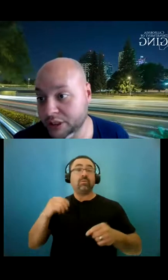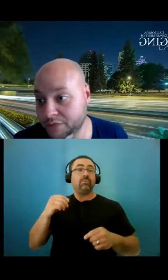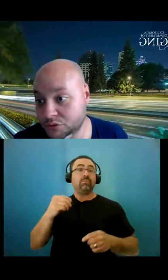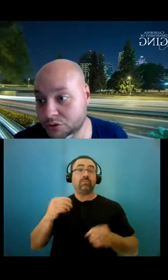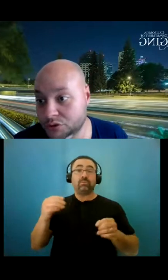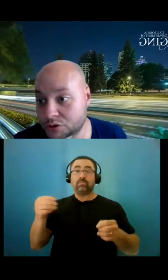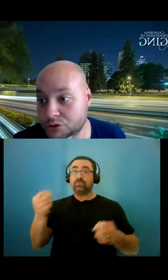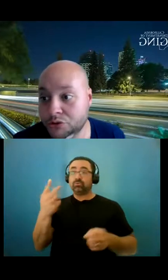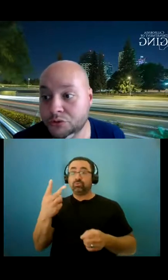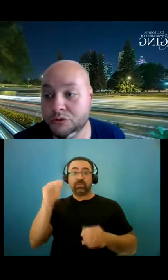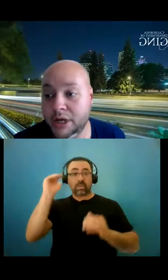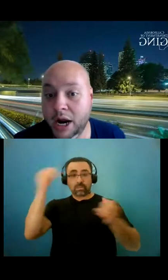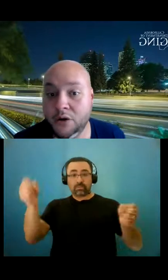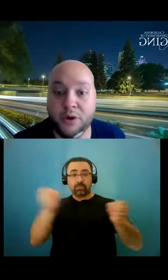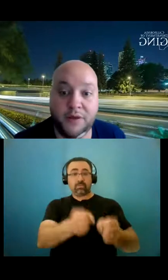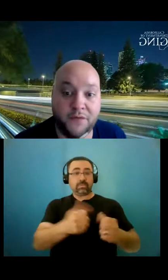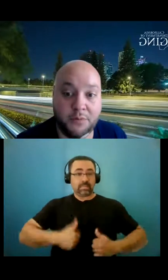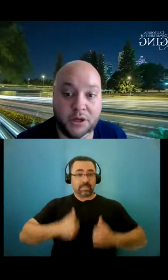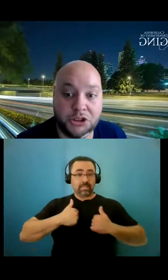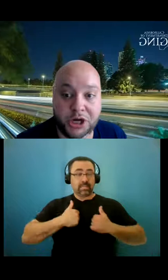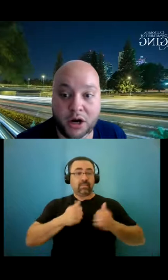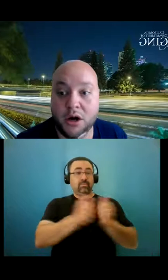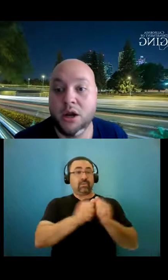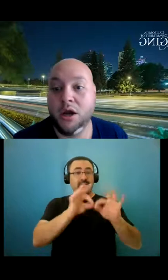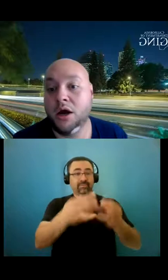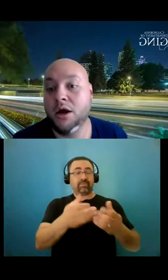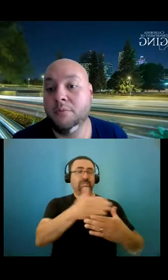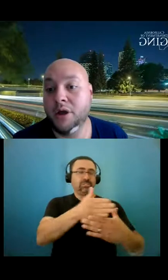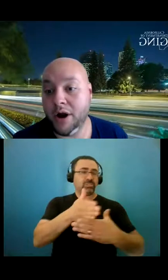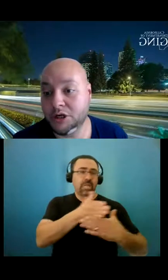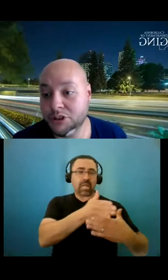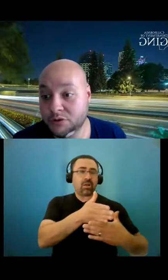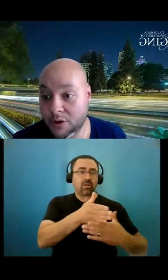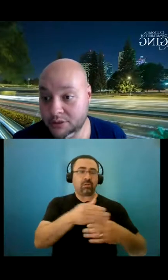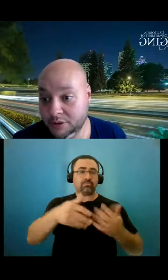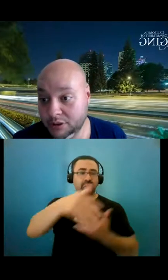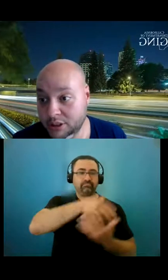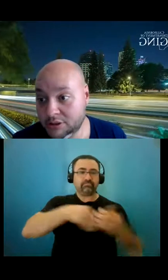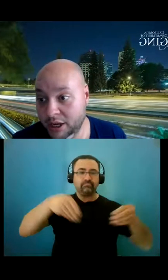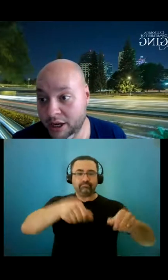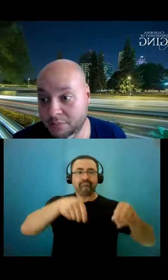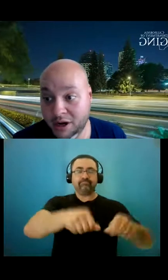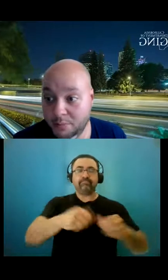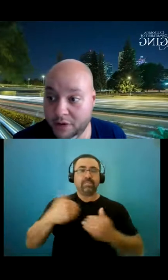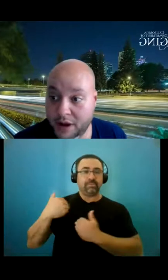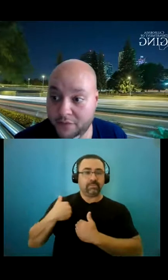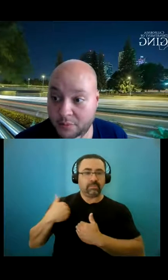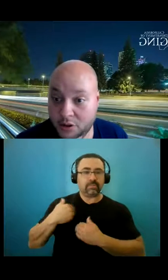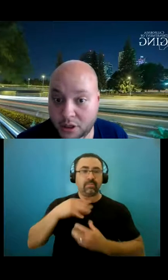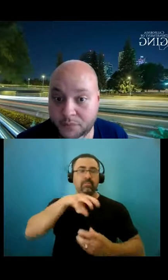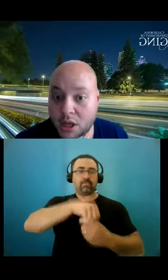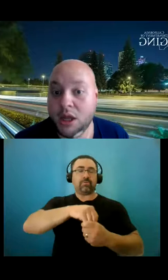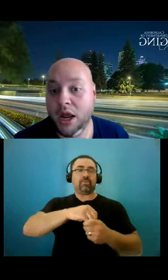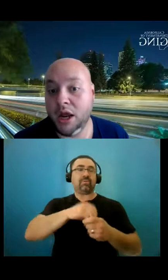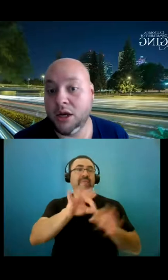adult individuals to reside with a family and share interactions, responsibilities, and become part of that family